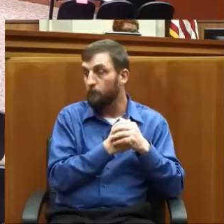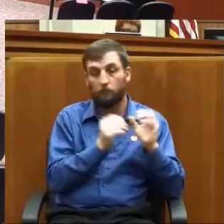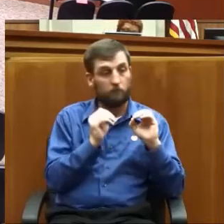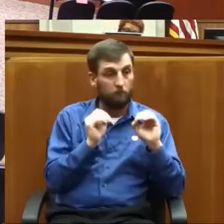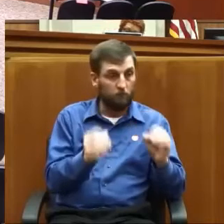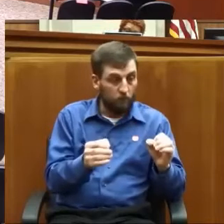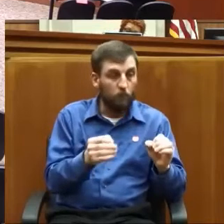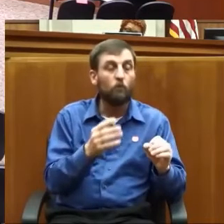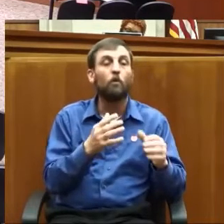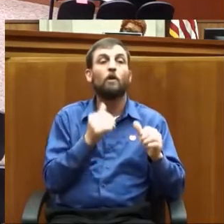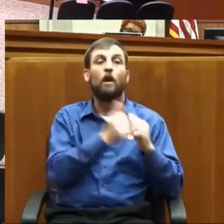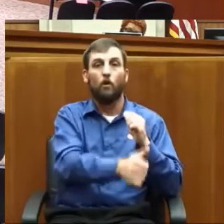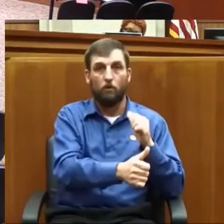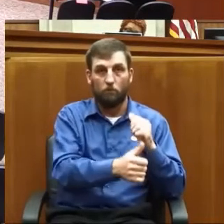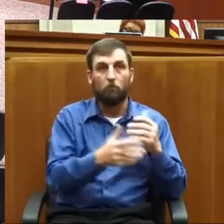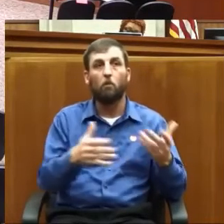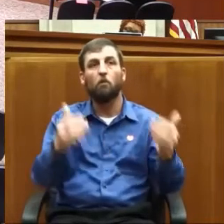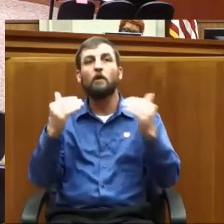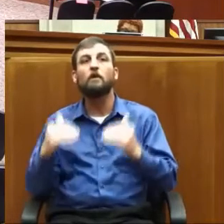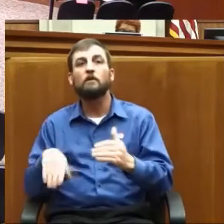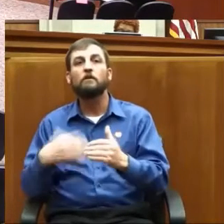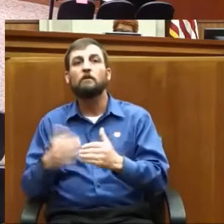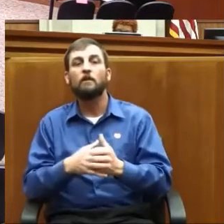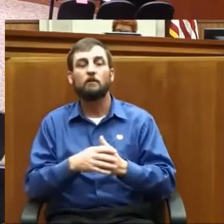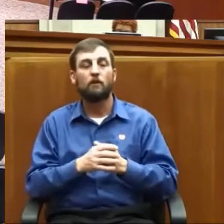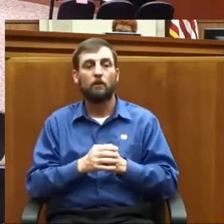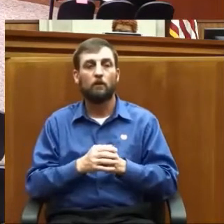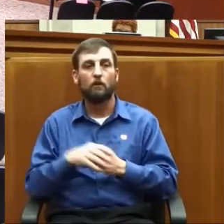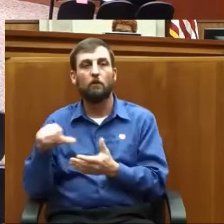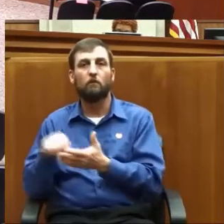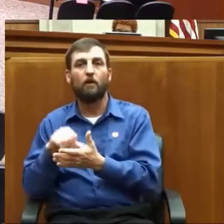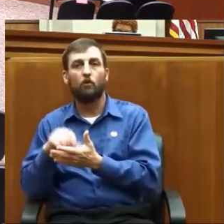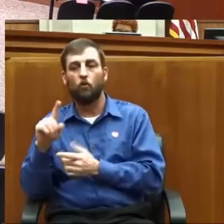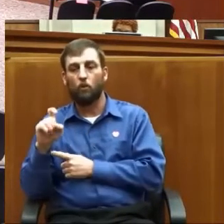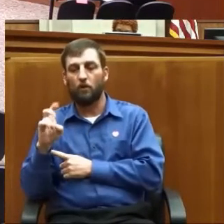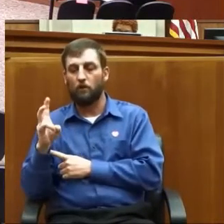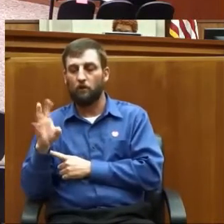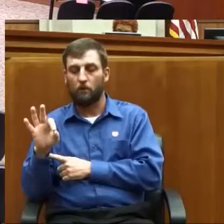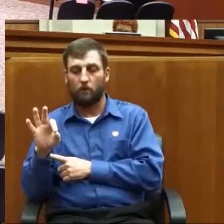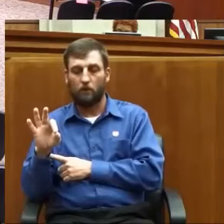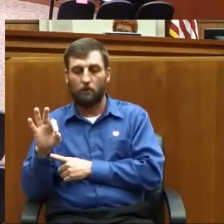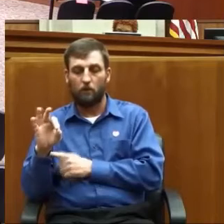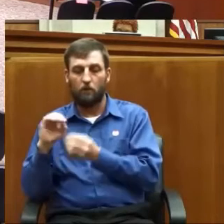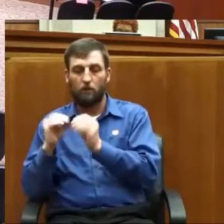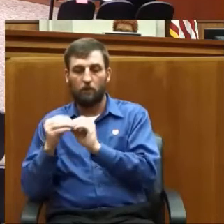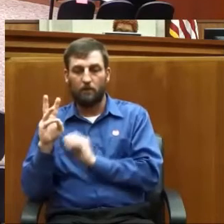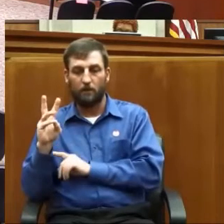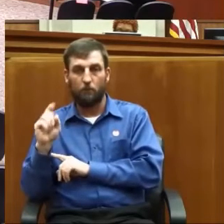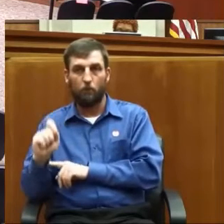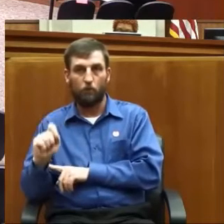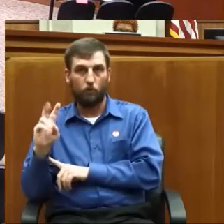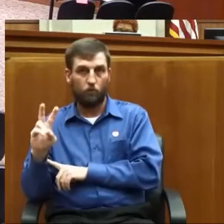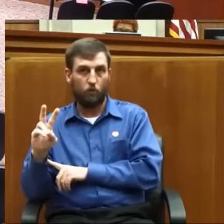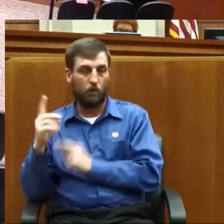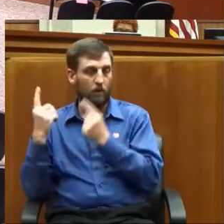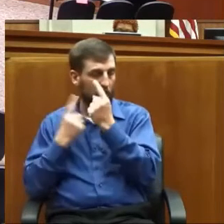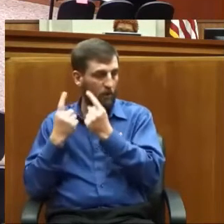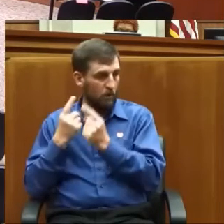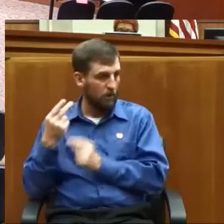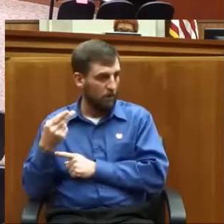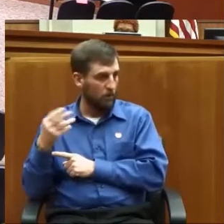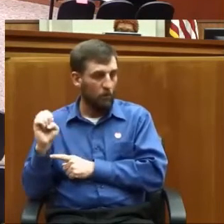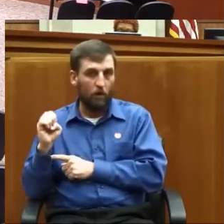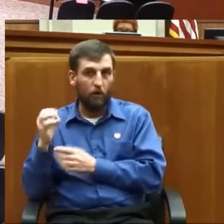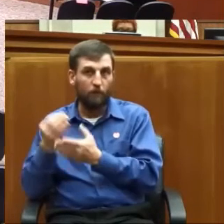And with no objection, the motion will carry. What is our next item? On page 179, item 6.2, consideration